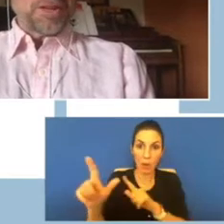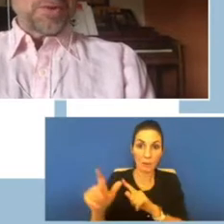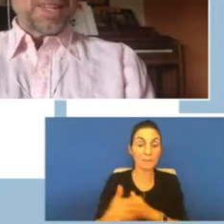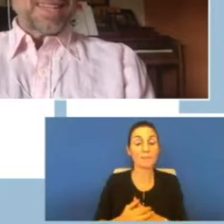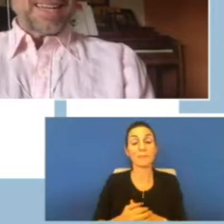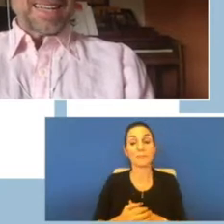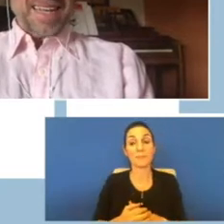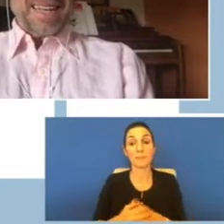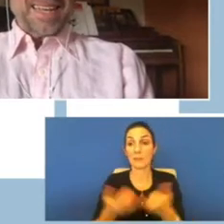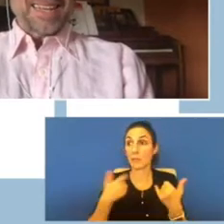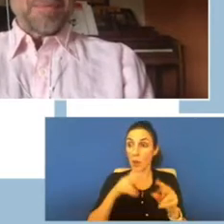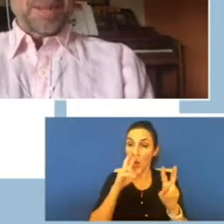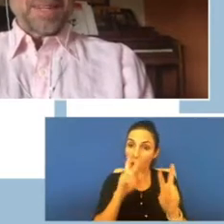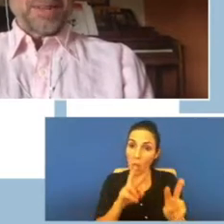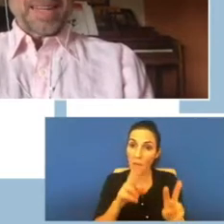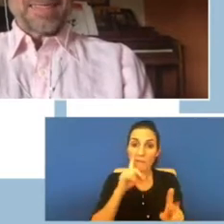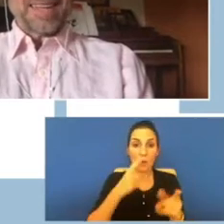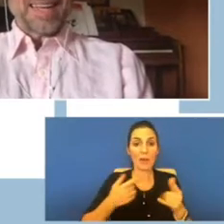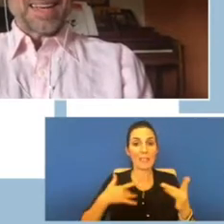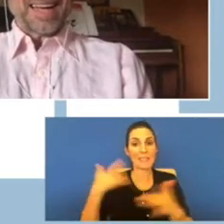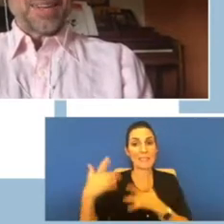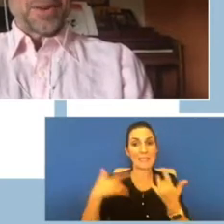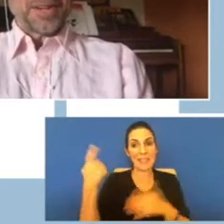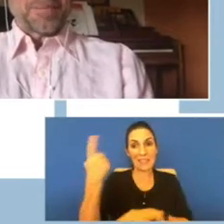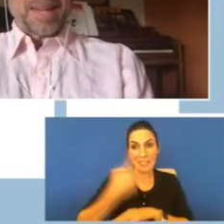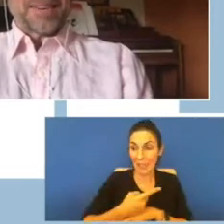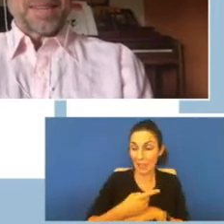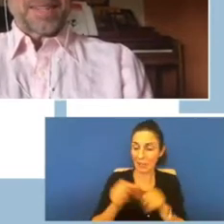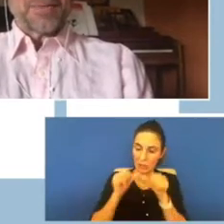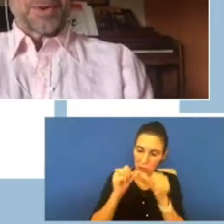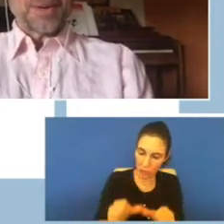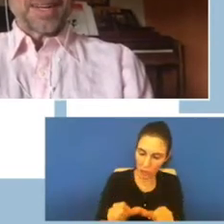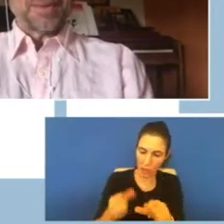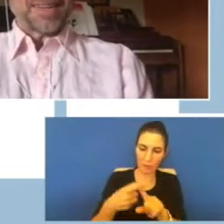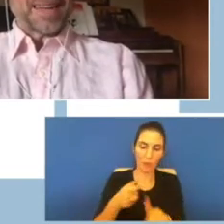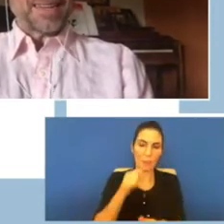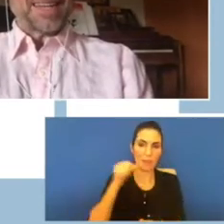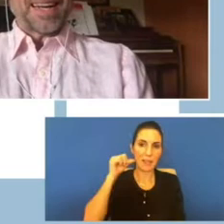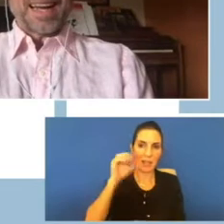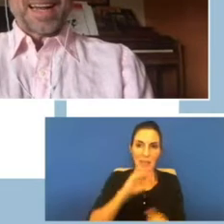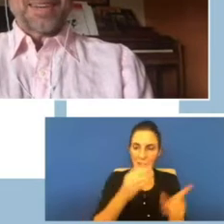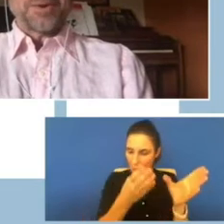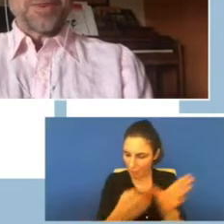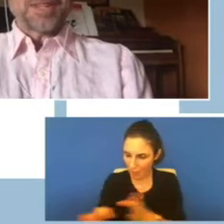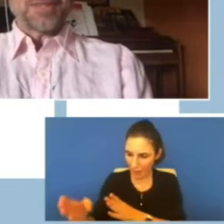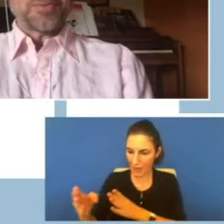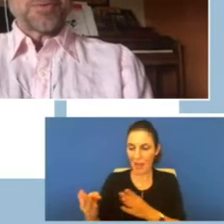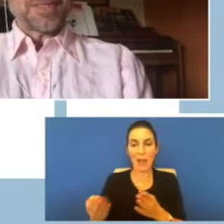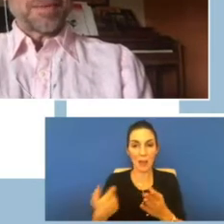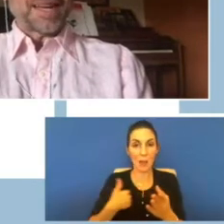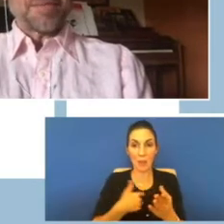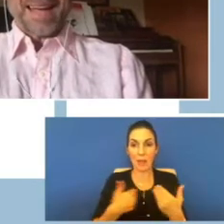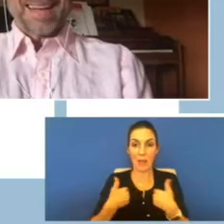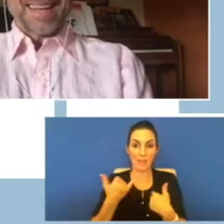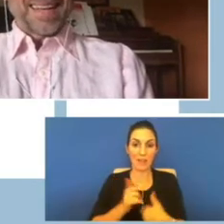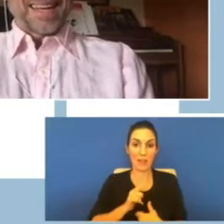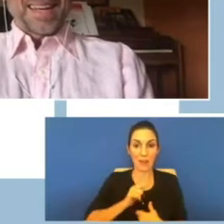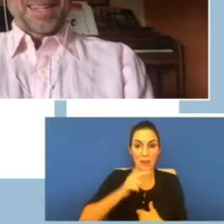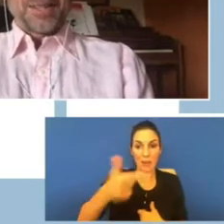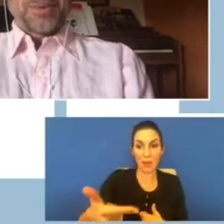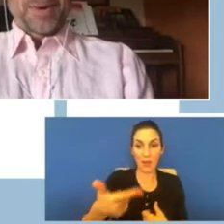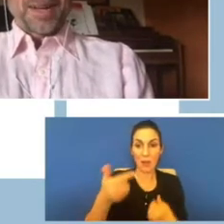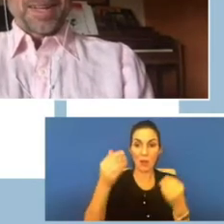we're looking forward to an exciting day, building on yesterday and on the plenary that's following. And with that, I'll hand it over to Professor Megan